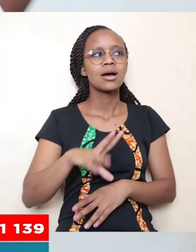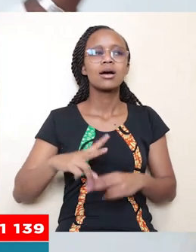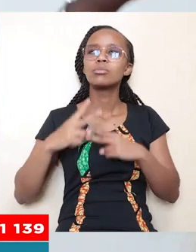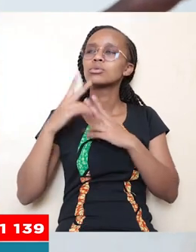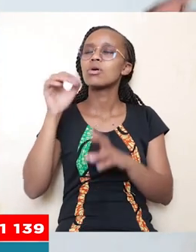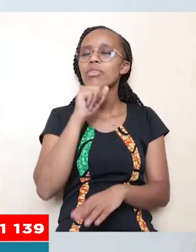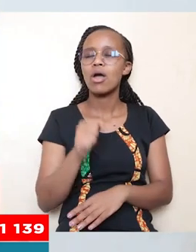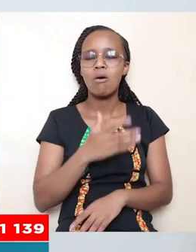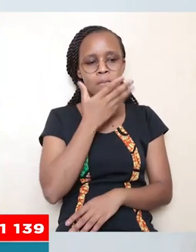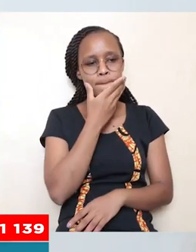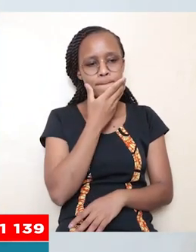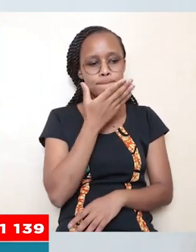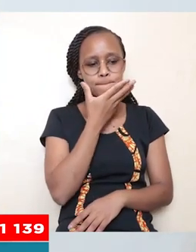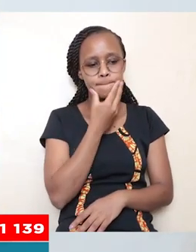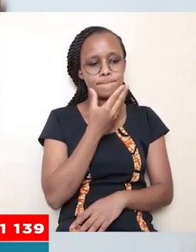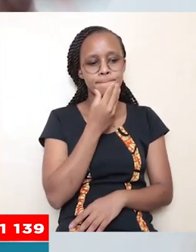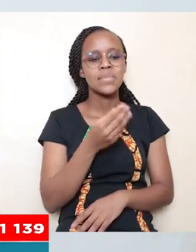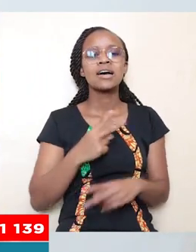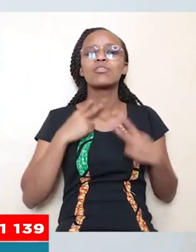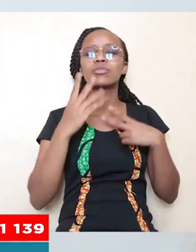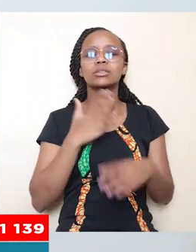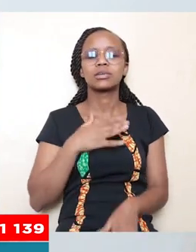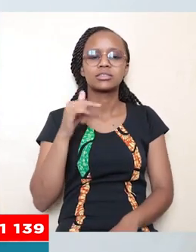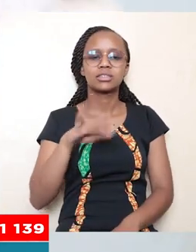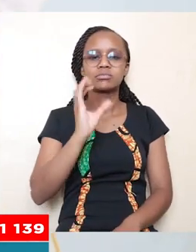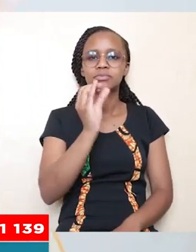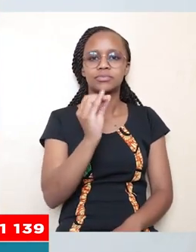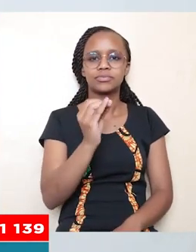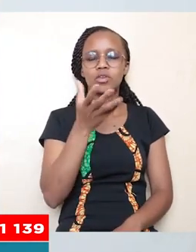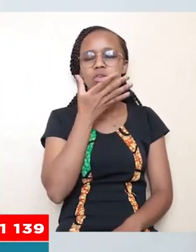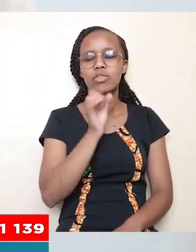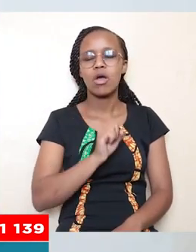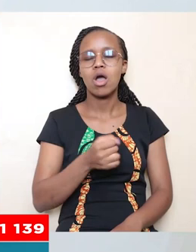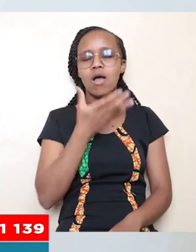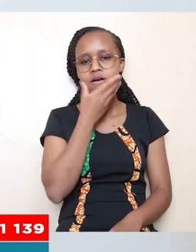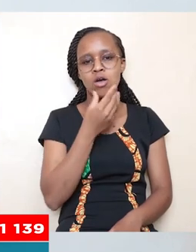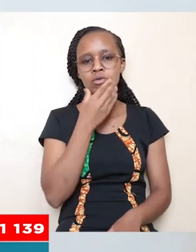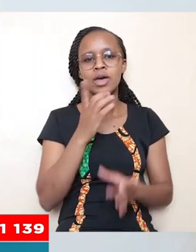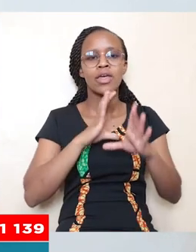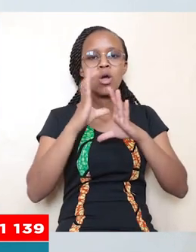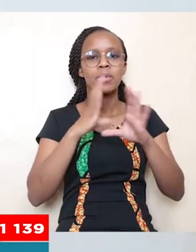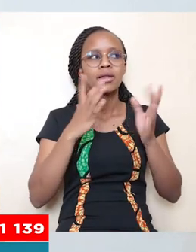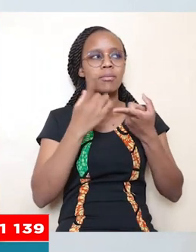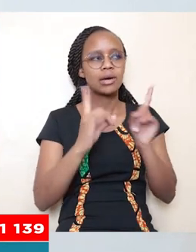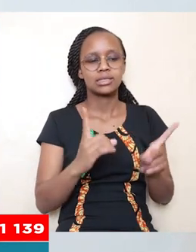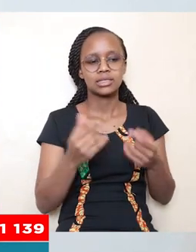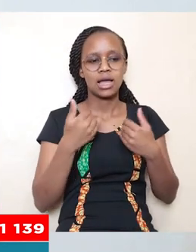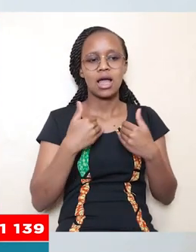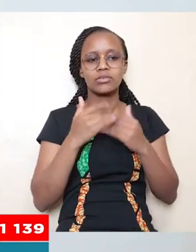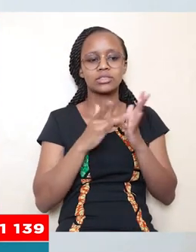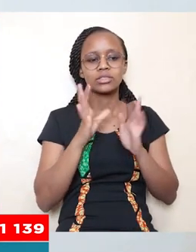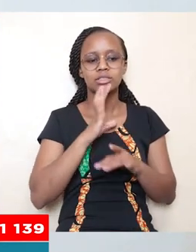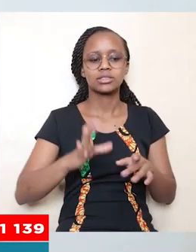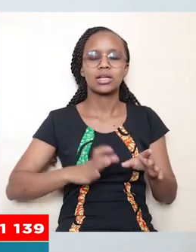ya mababu haipaswi kuwa sauti yako leo. Mababu aliogea. Lakini kuna Yesu